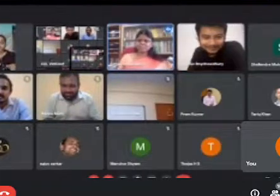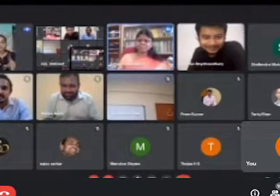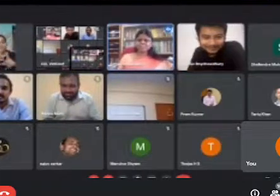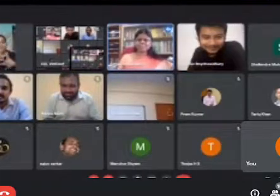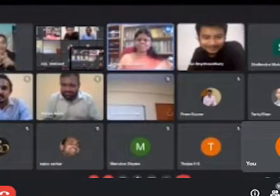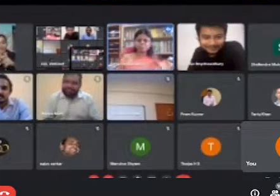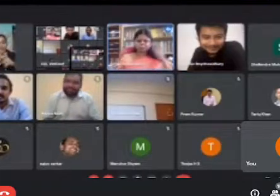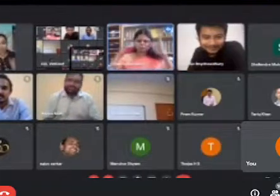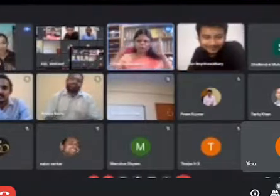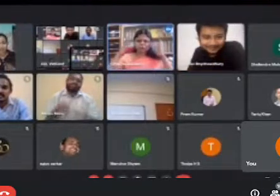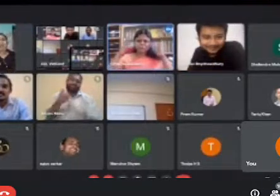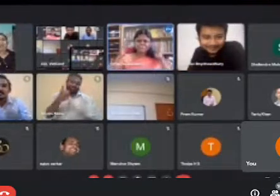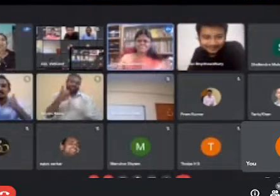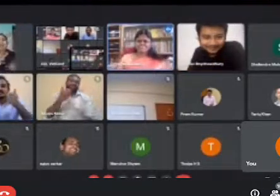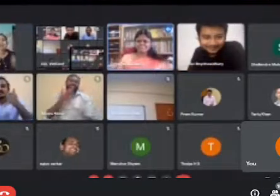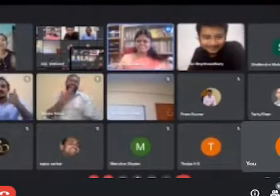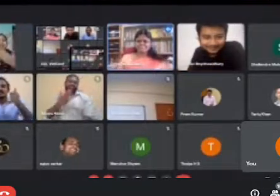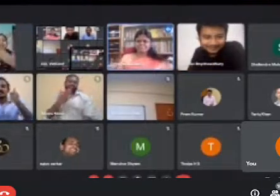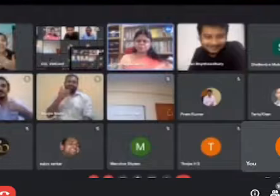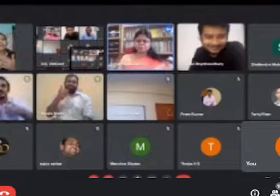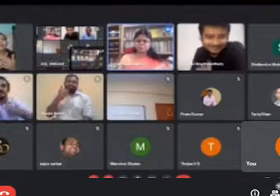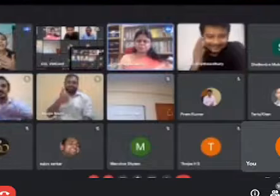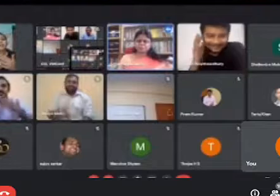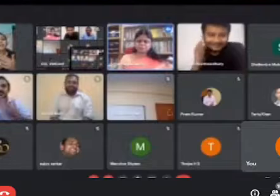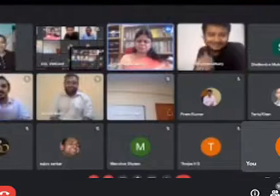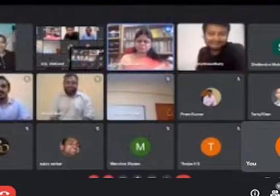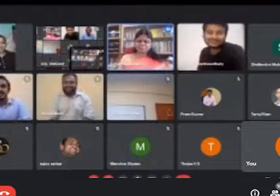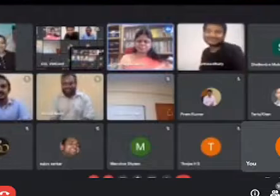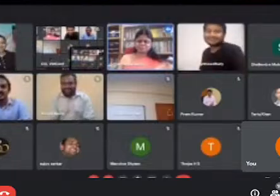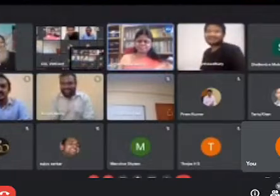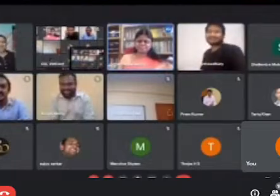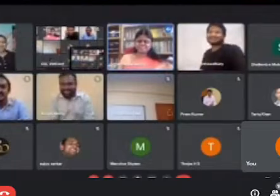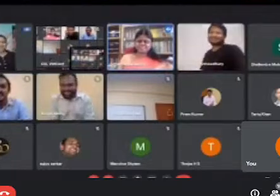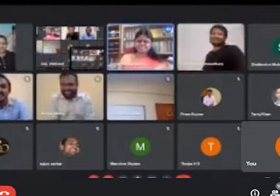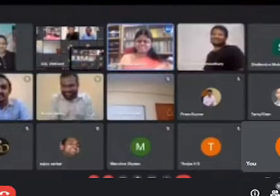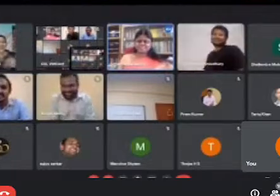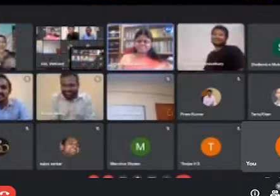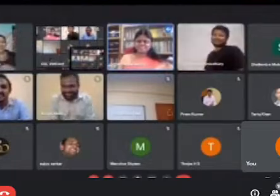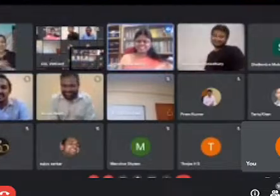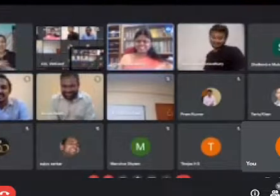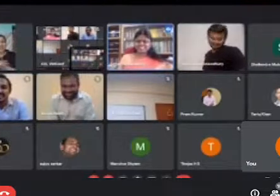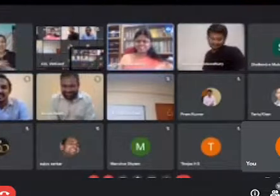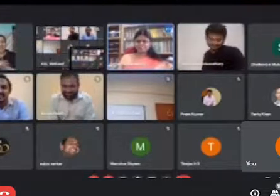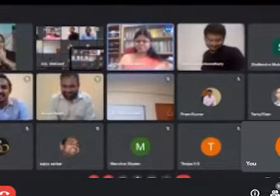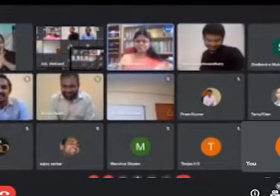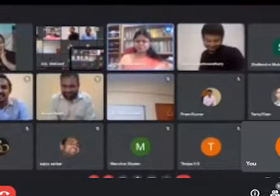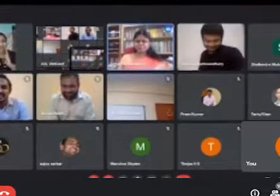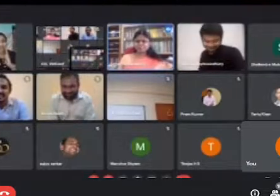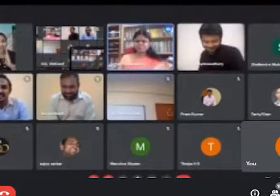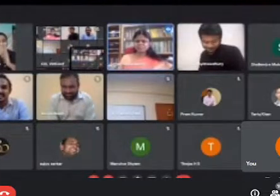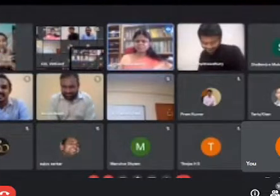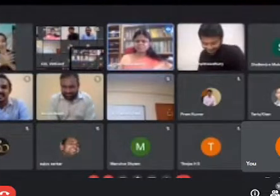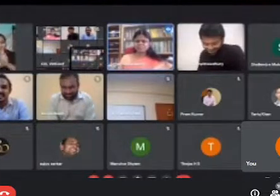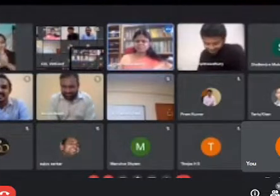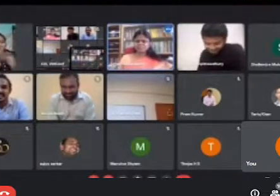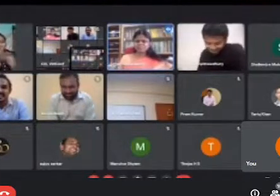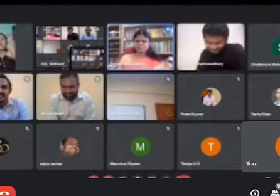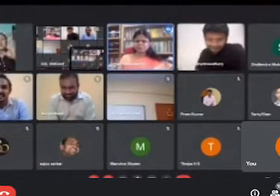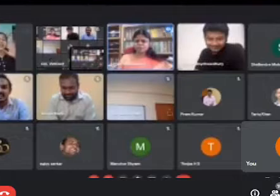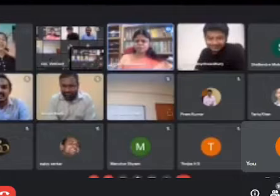and appreciate your skills. And main thing is, I also